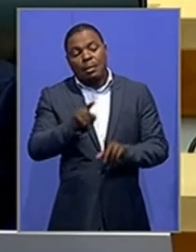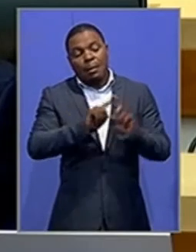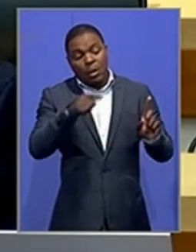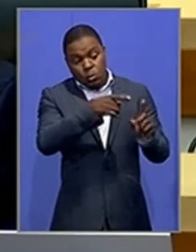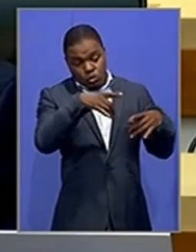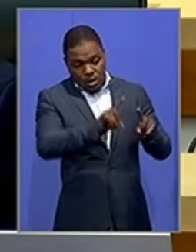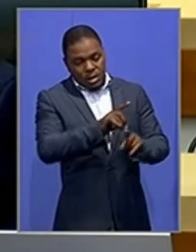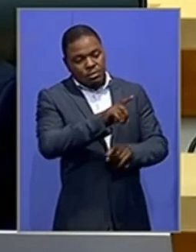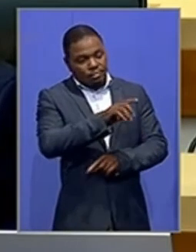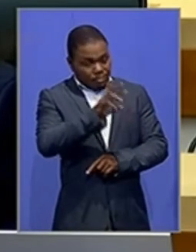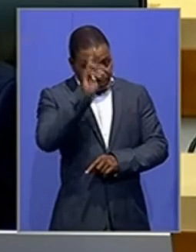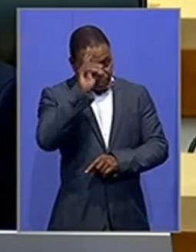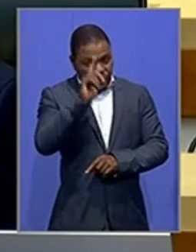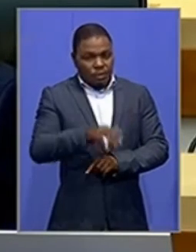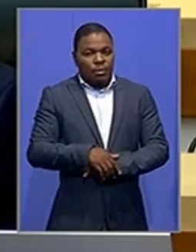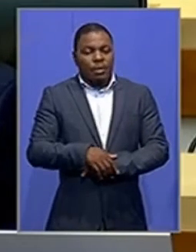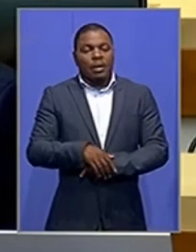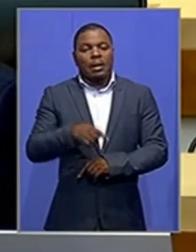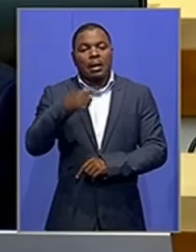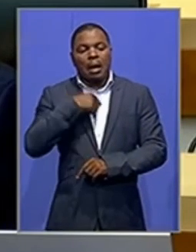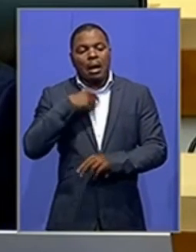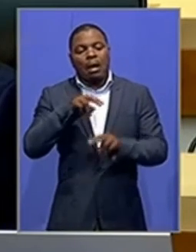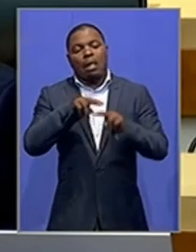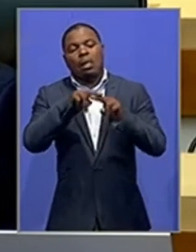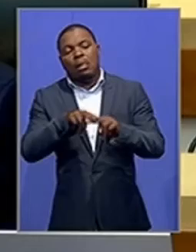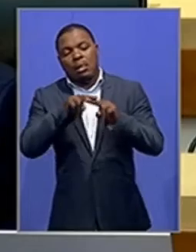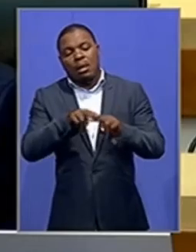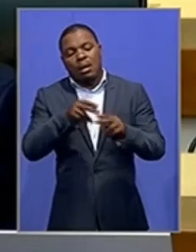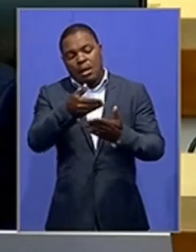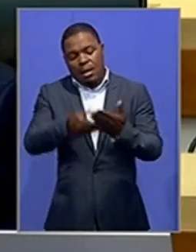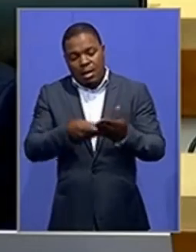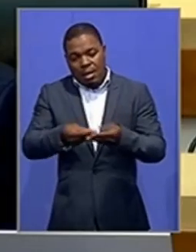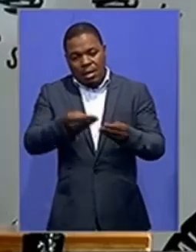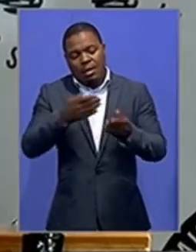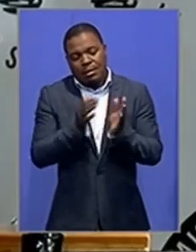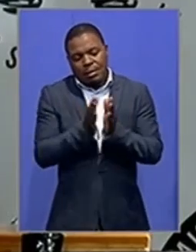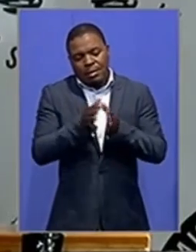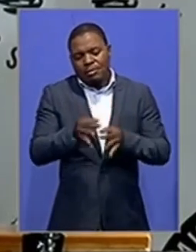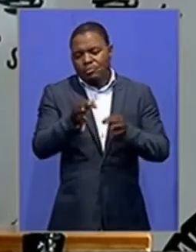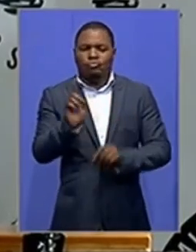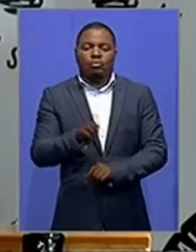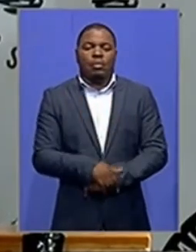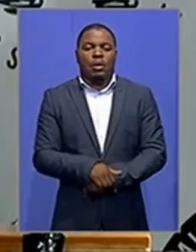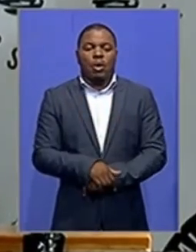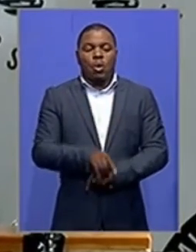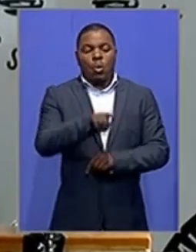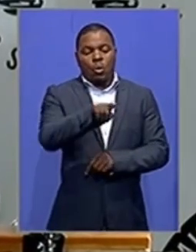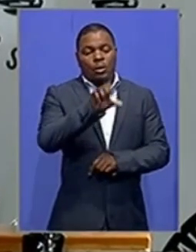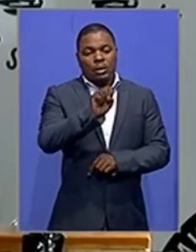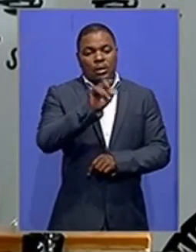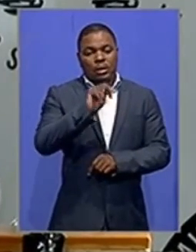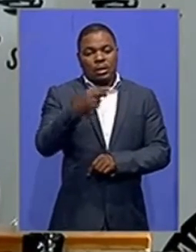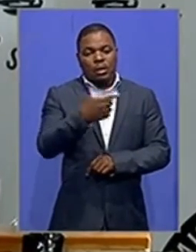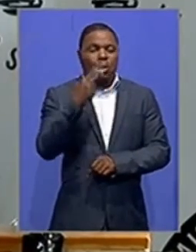Chairperson, reliance was not placed on that summons to seek a postponement. Singh a re go tla ipontsha sentle